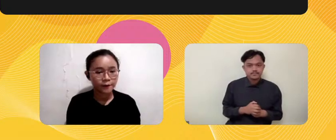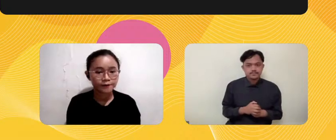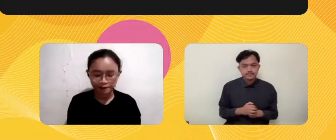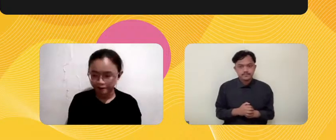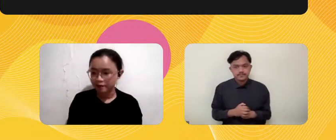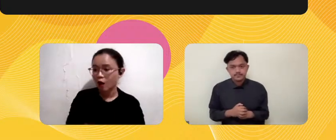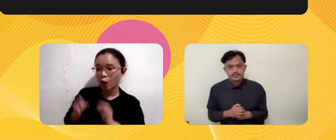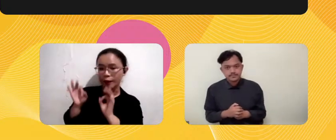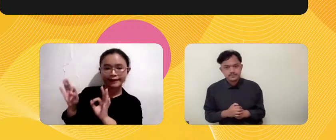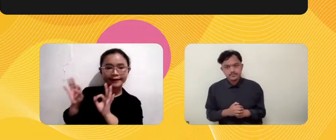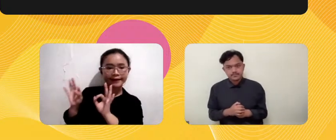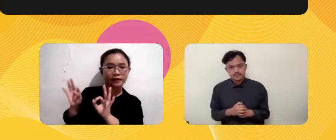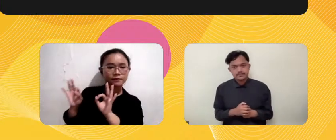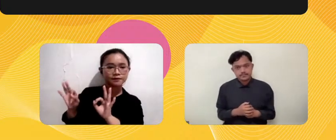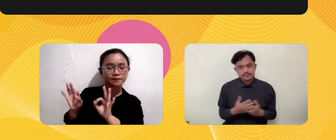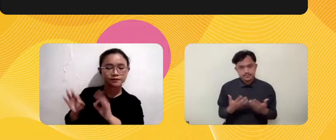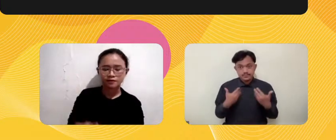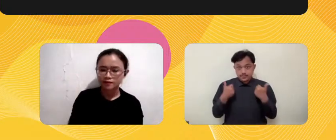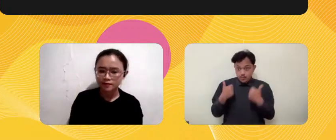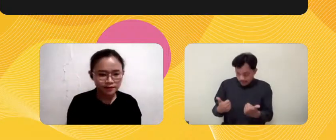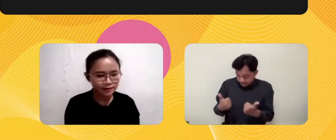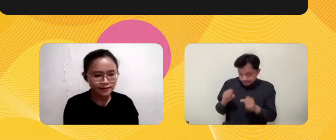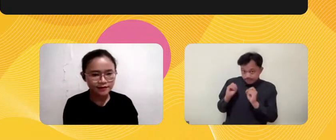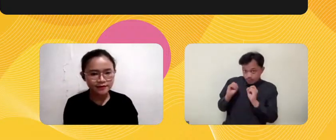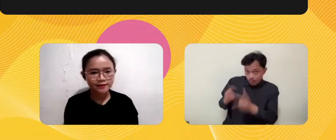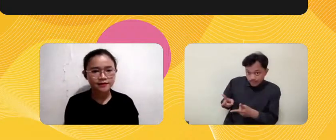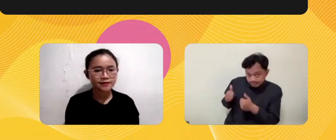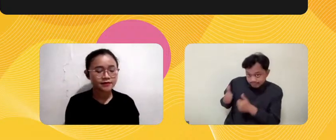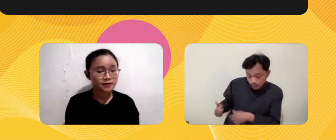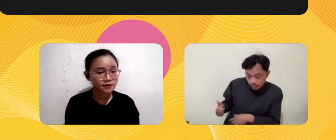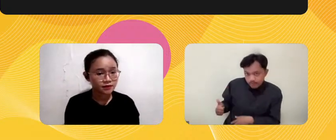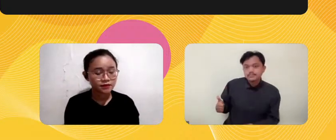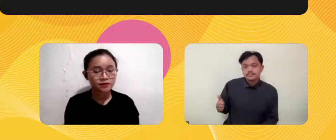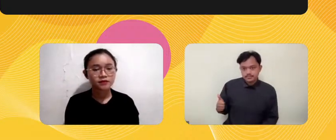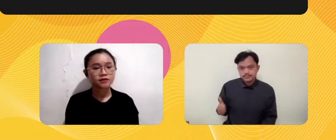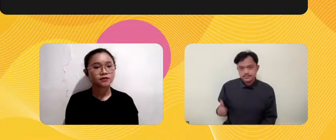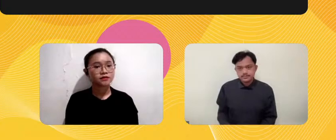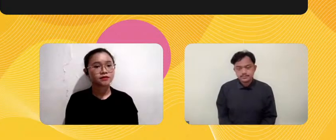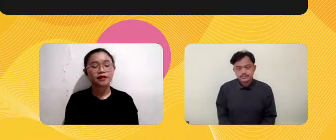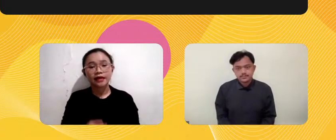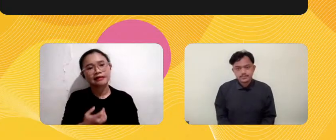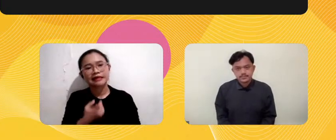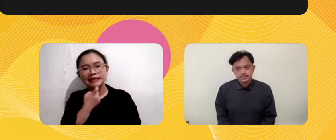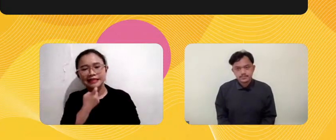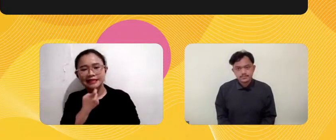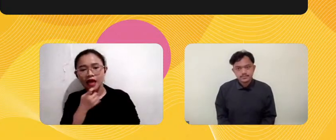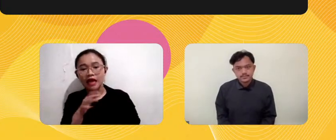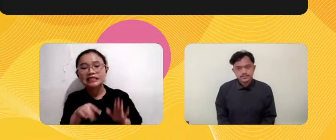Okay. away any form of stigma or